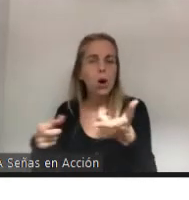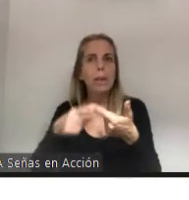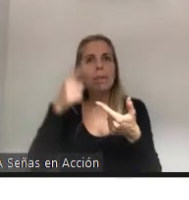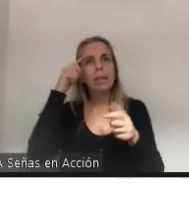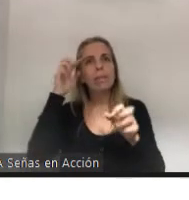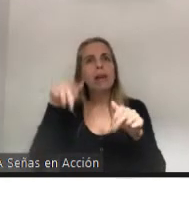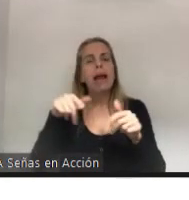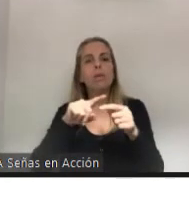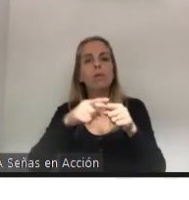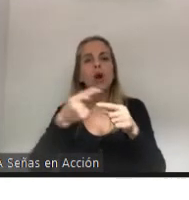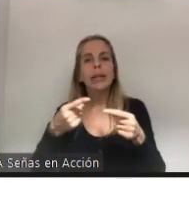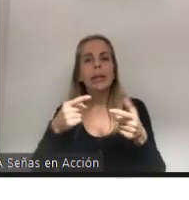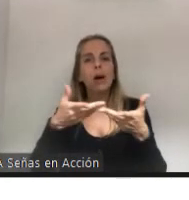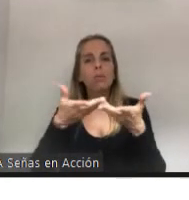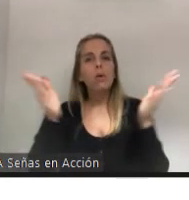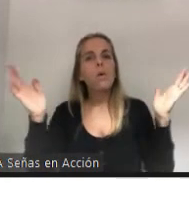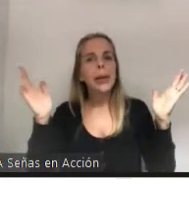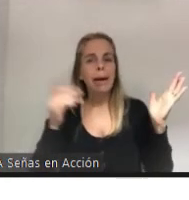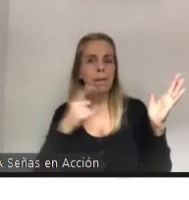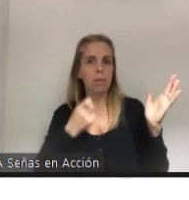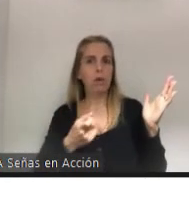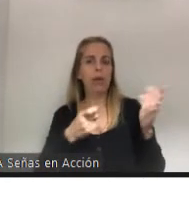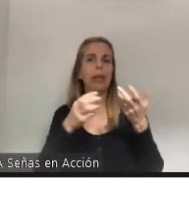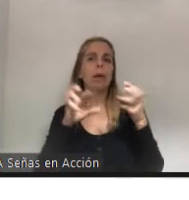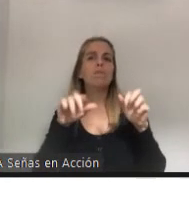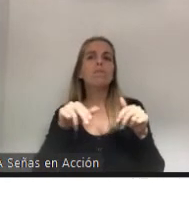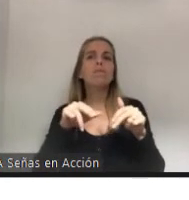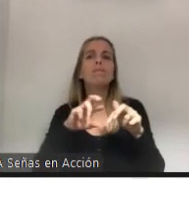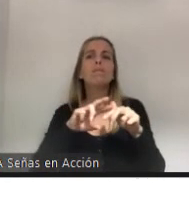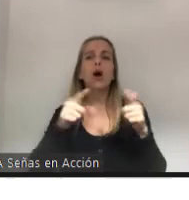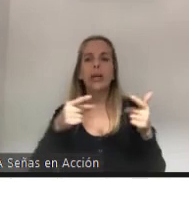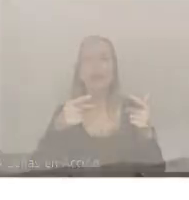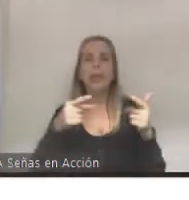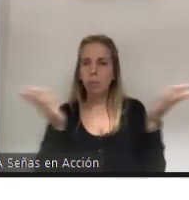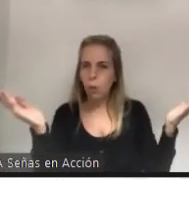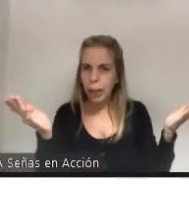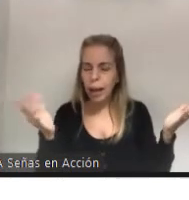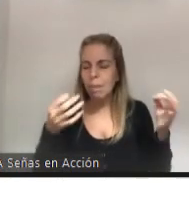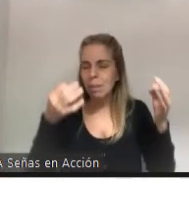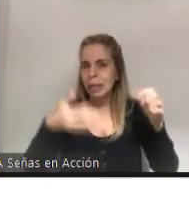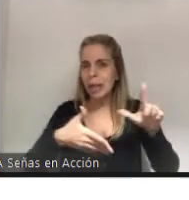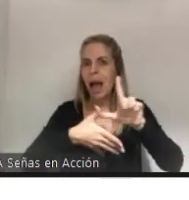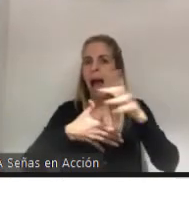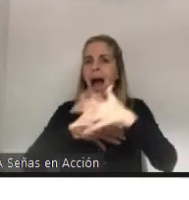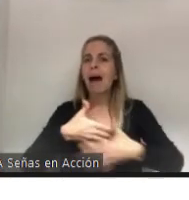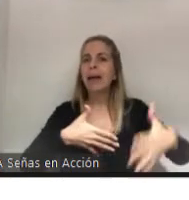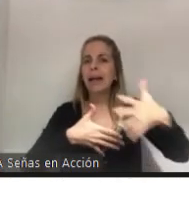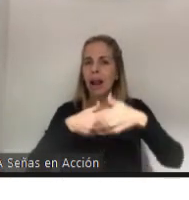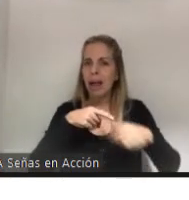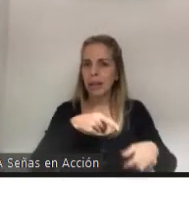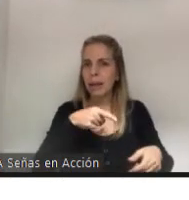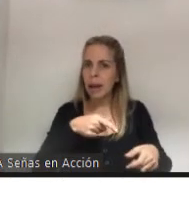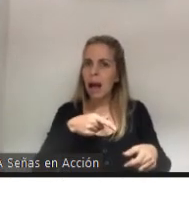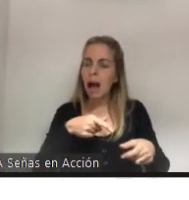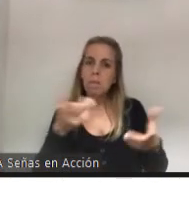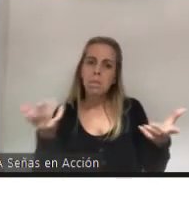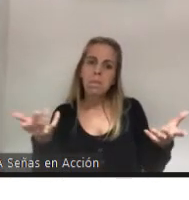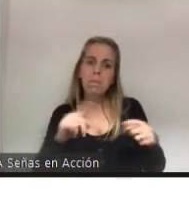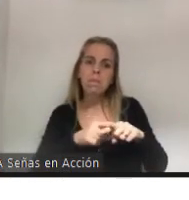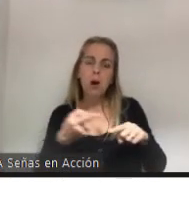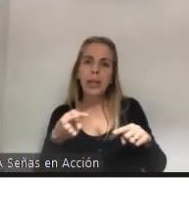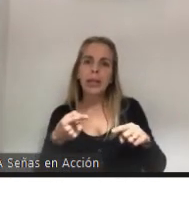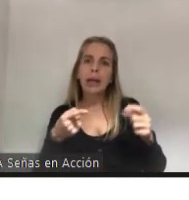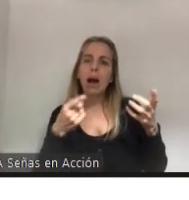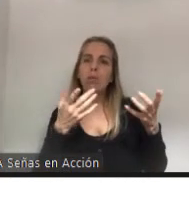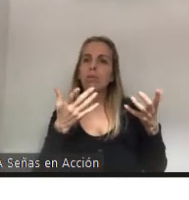us, public policies. How did we realize that public policies, especially in Latin America, have